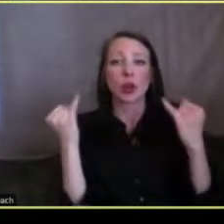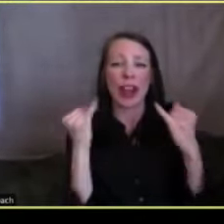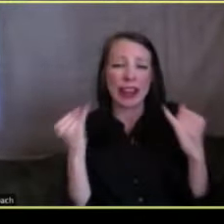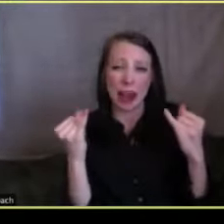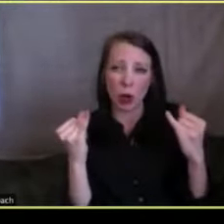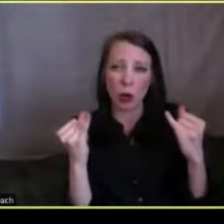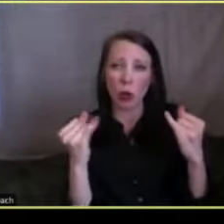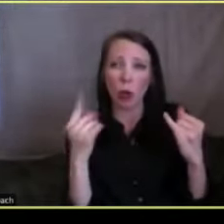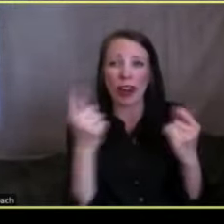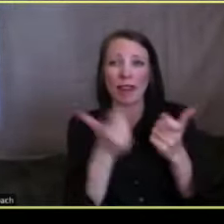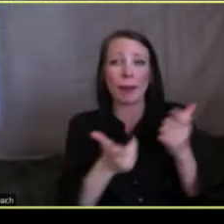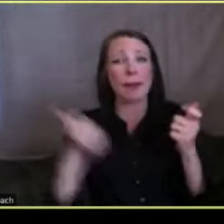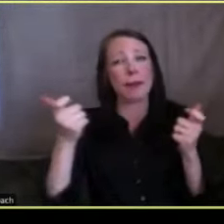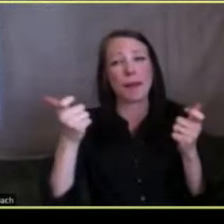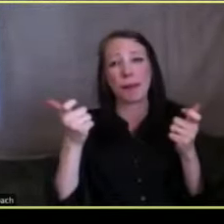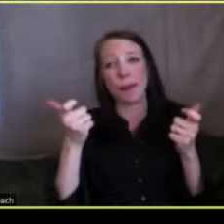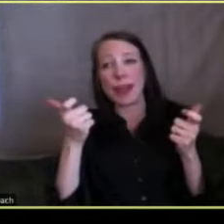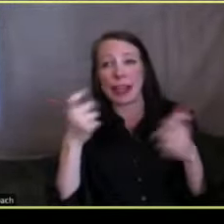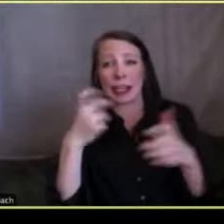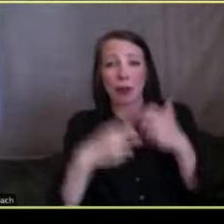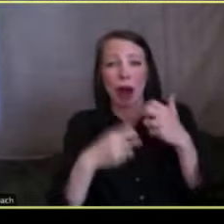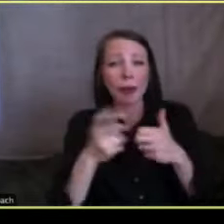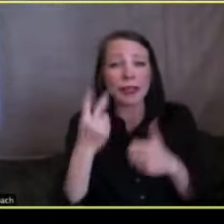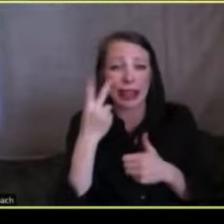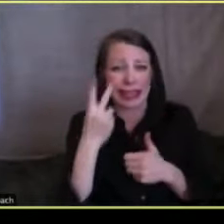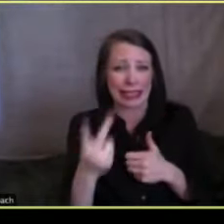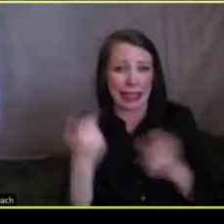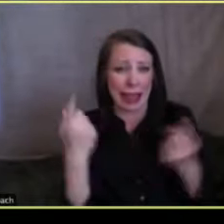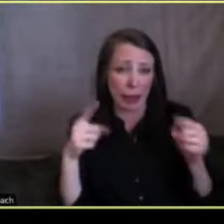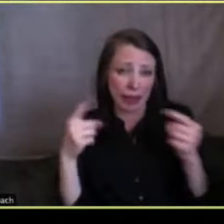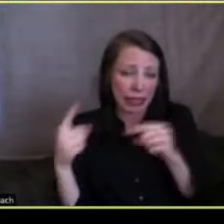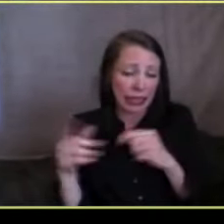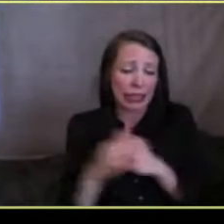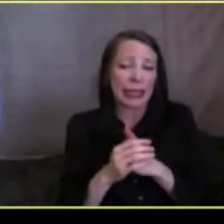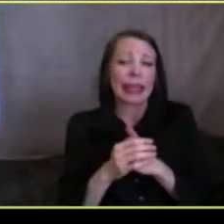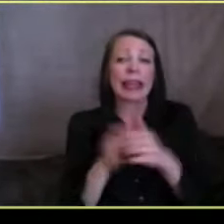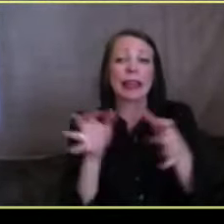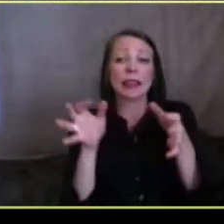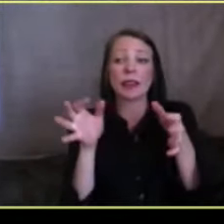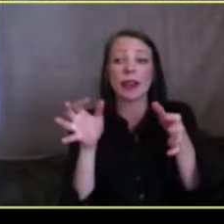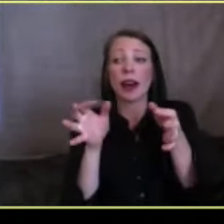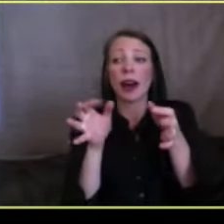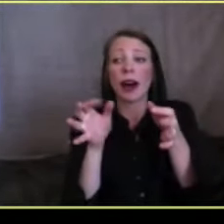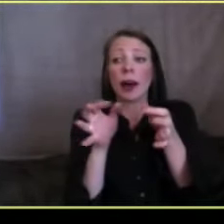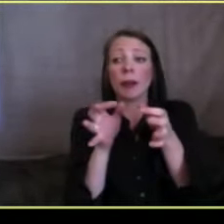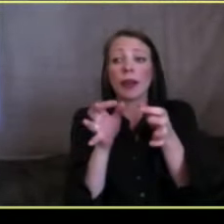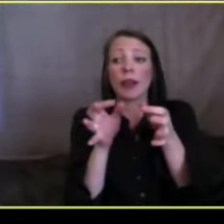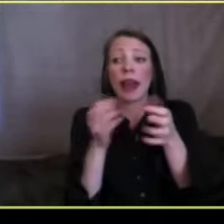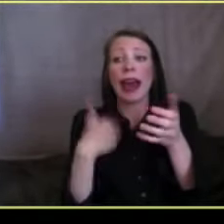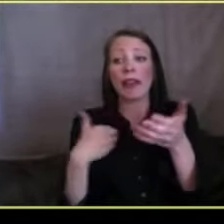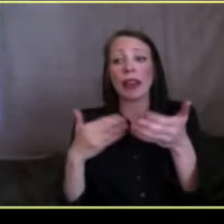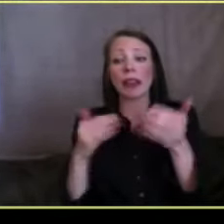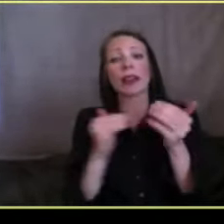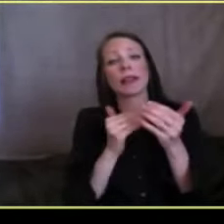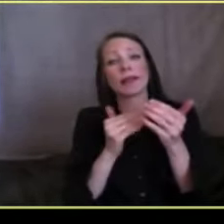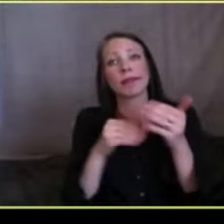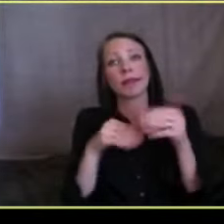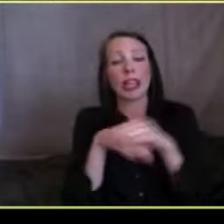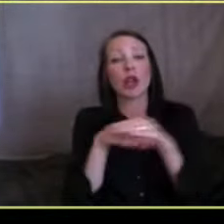So right now, one of the biggest problems that I see happening is